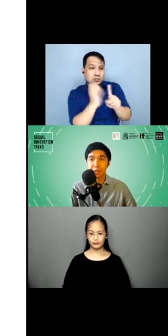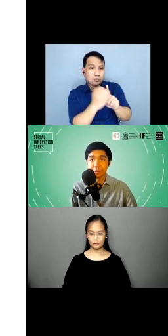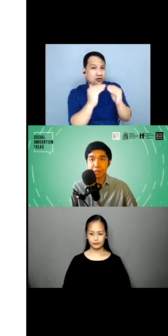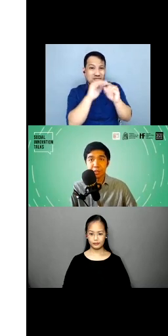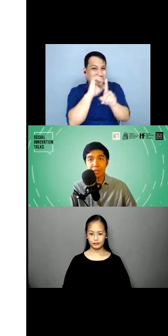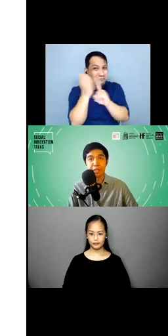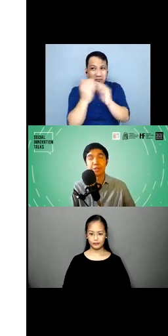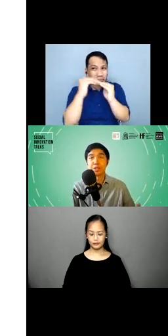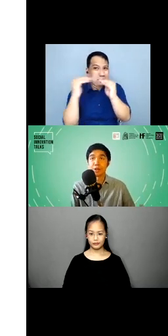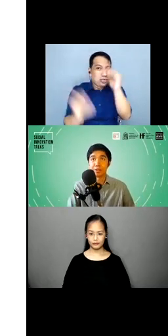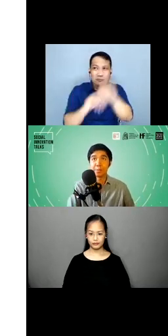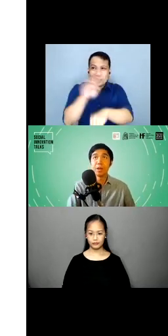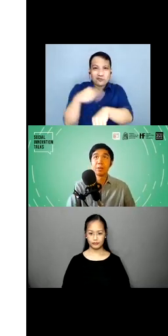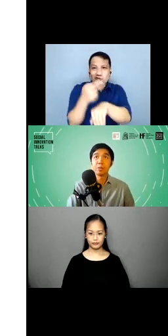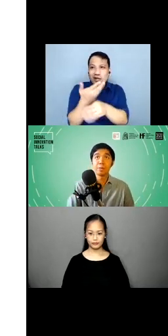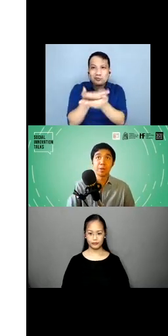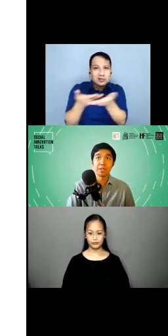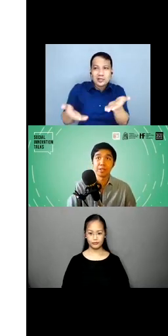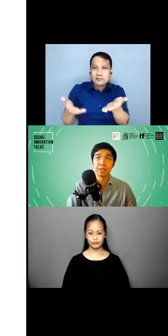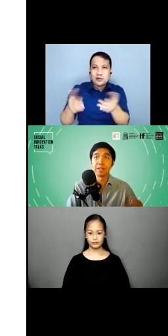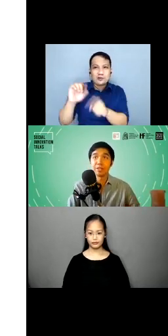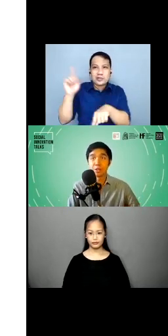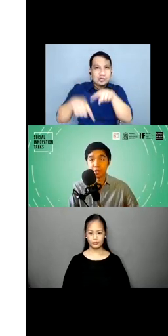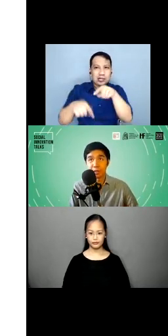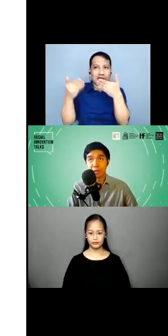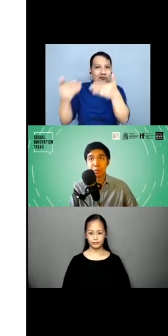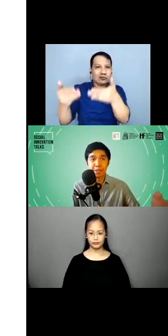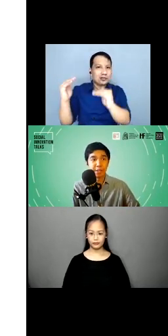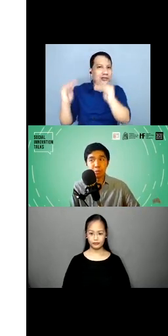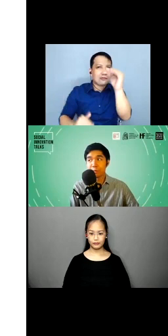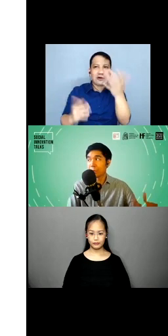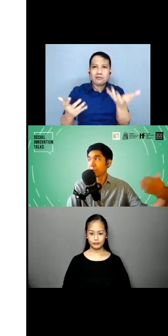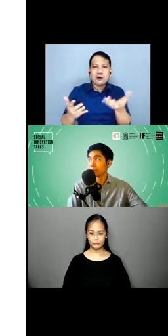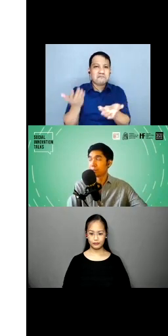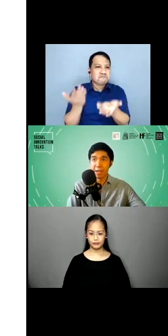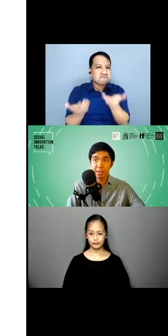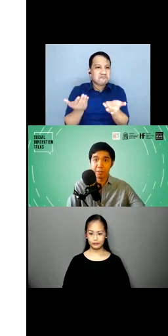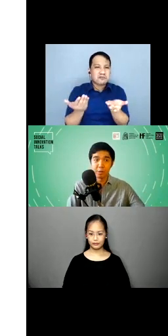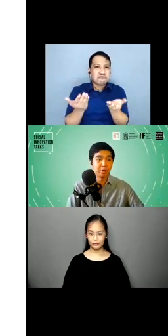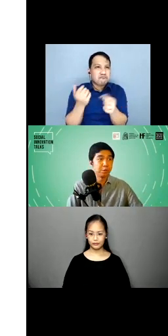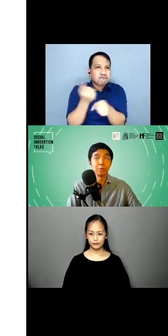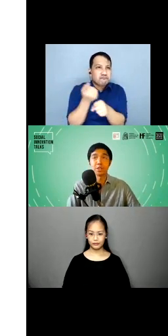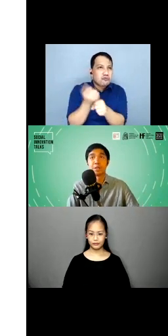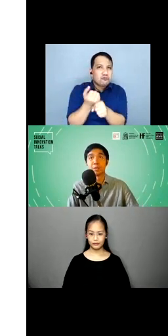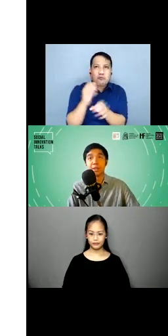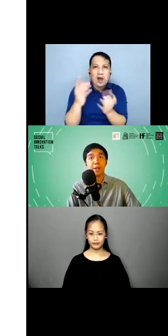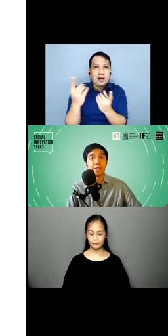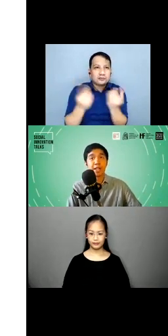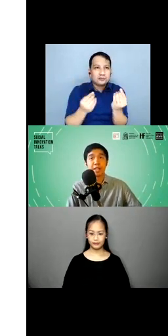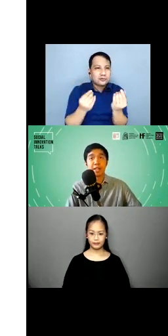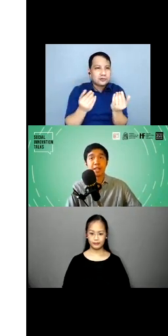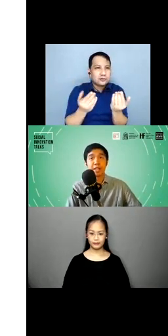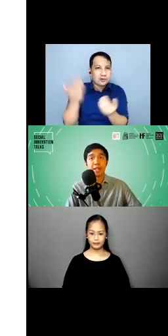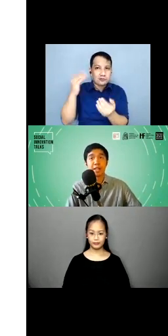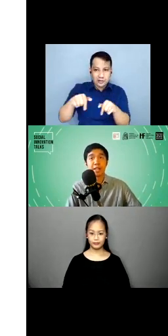natural resources that you're drawing from won't be present in the future, which means that you won't be able to make or do what you've been doing 10